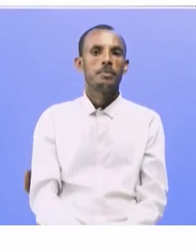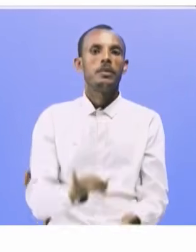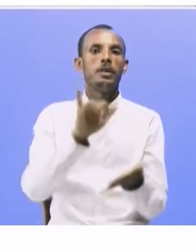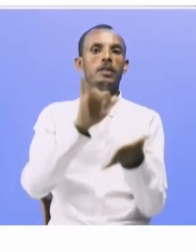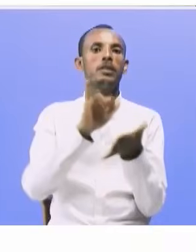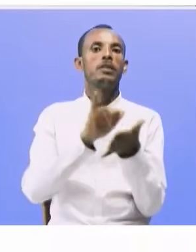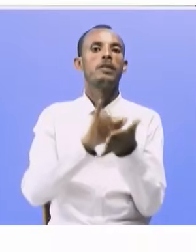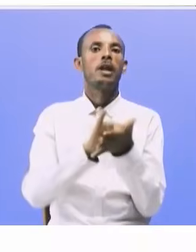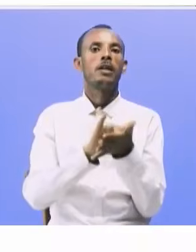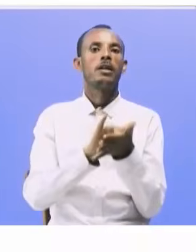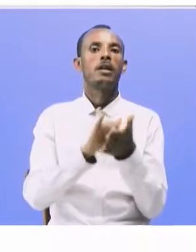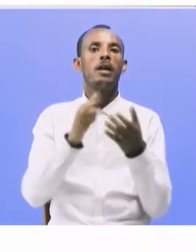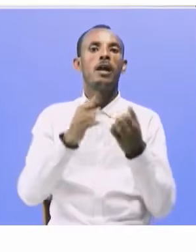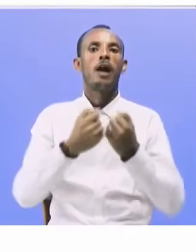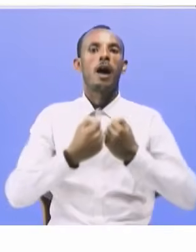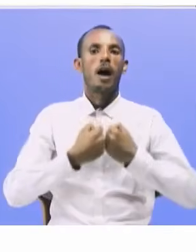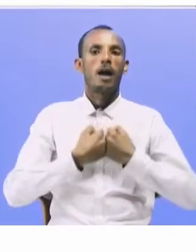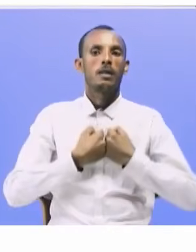that